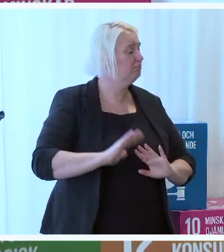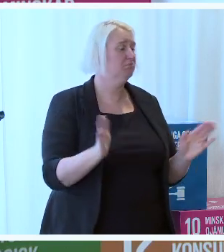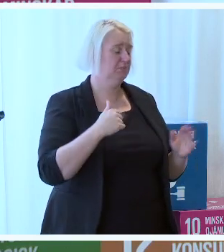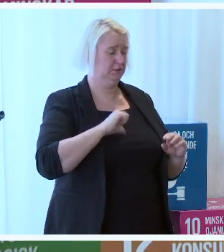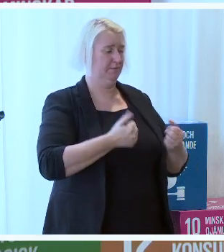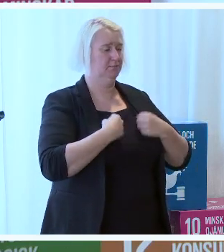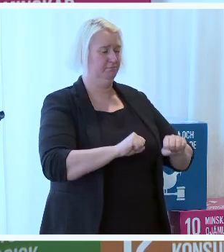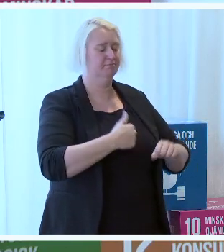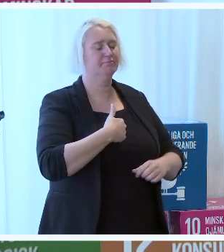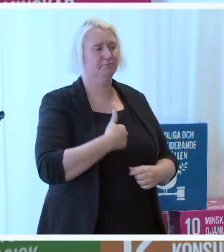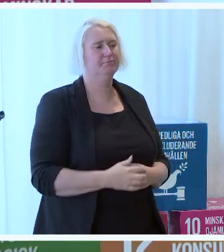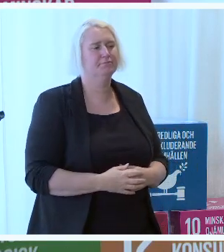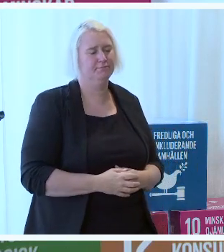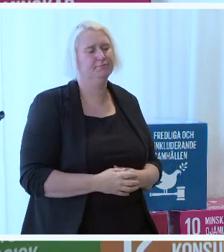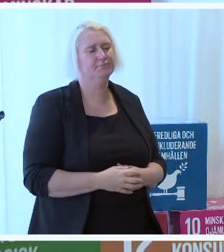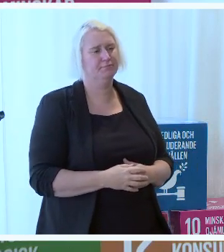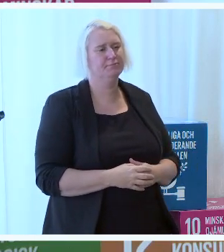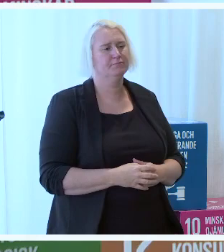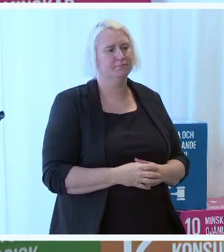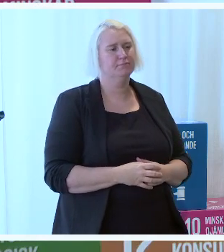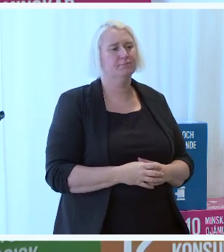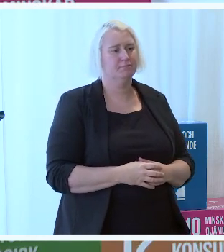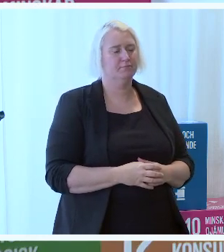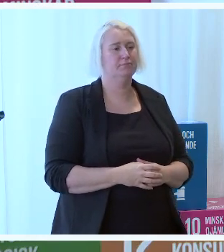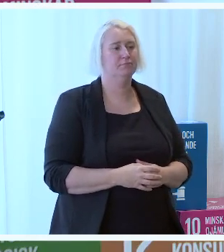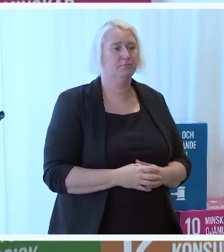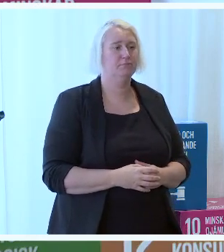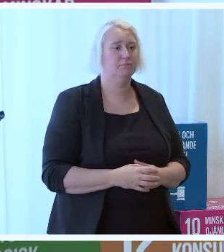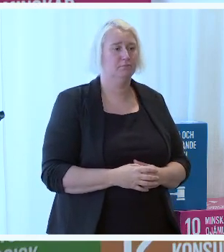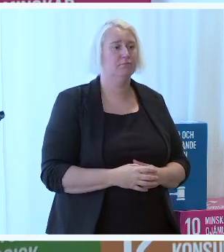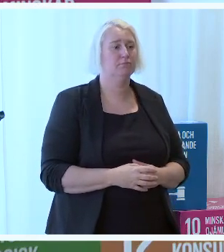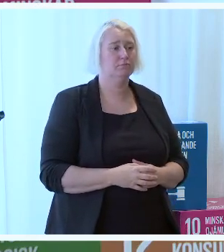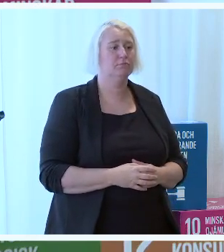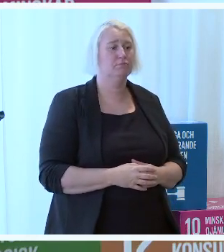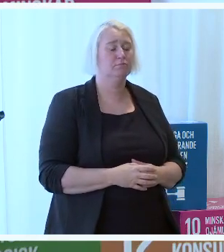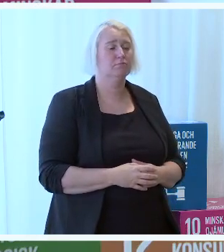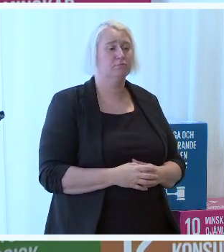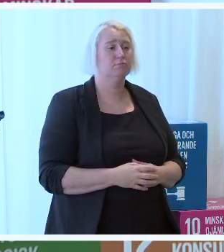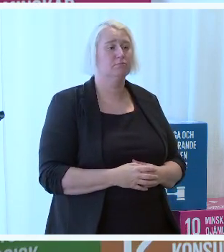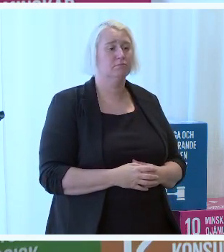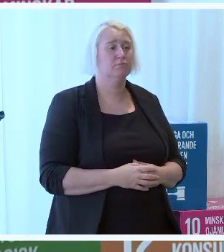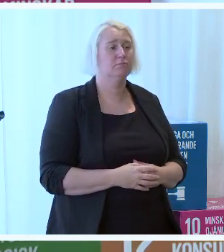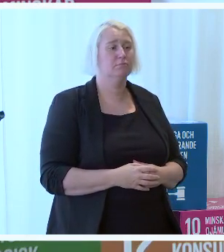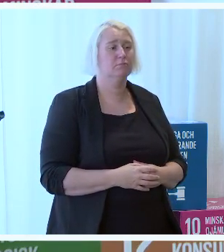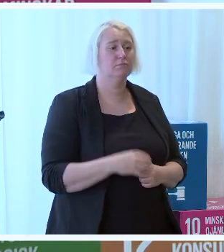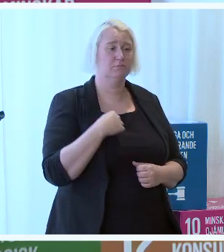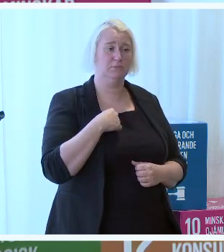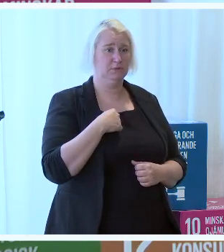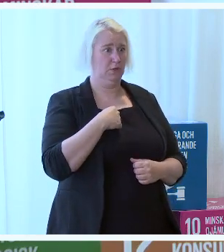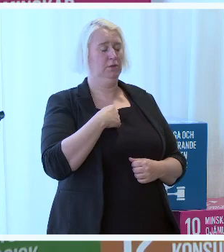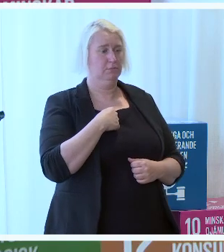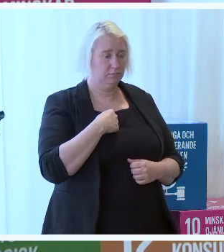very much commonality with Mali because I'm an African, I was a little bit shocked, and I was like, oh my